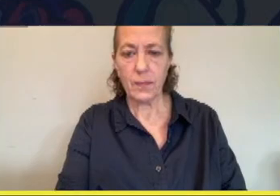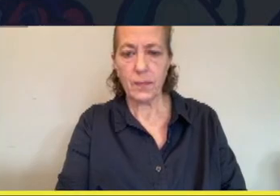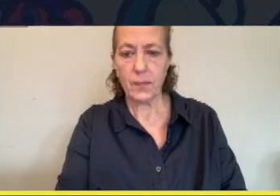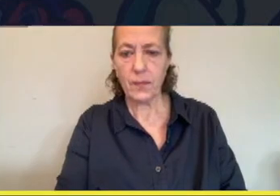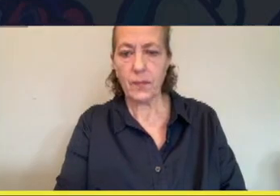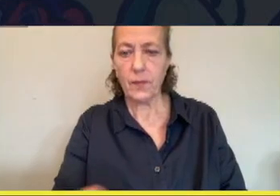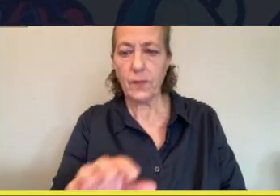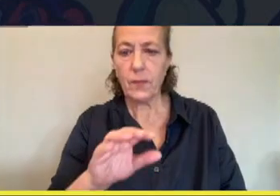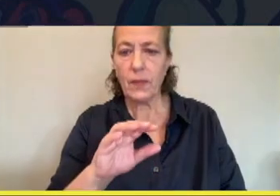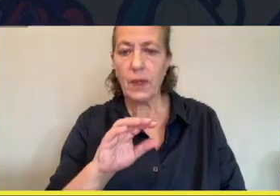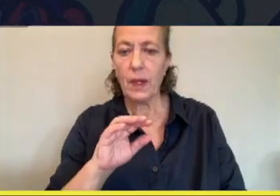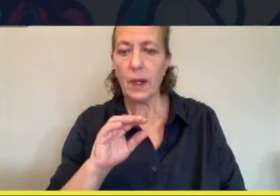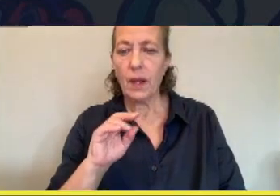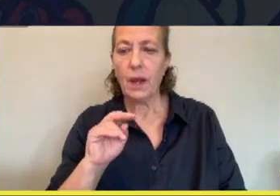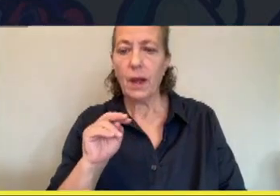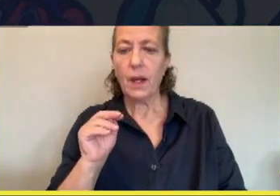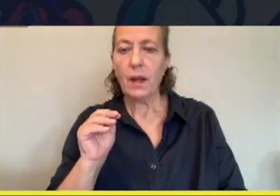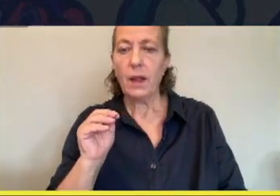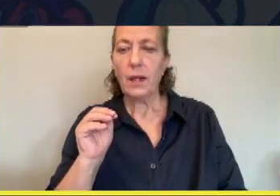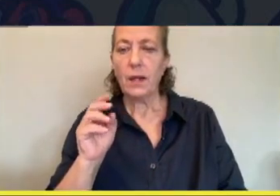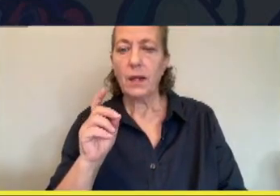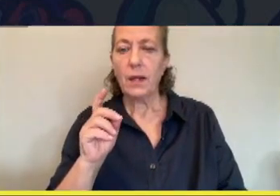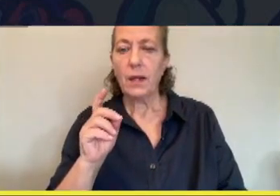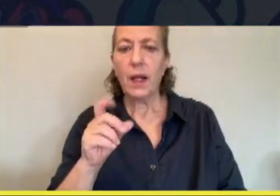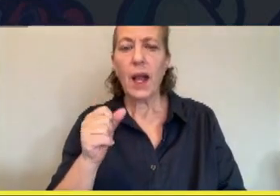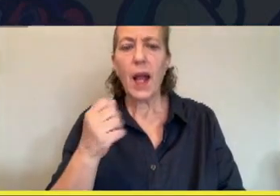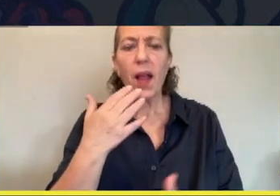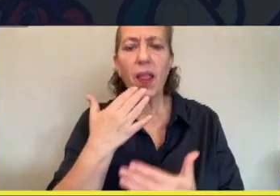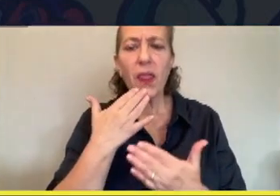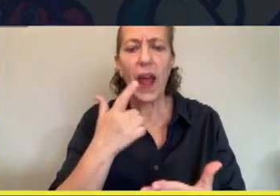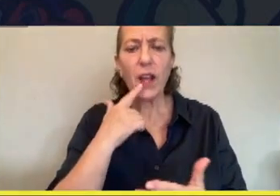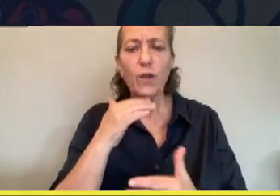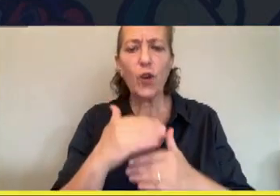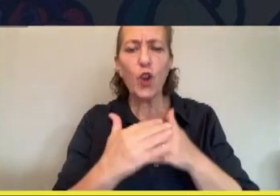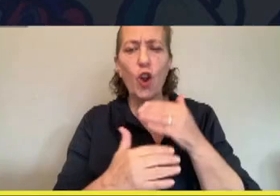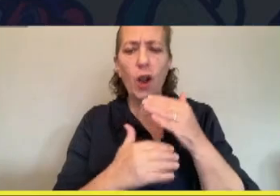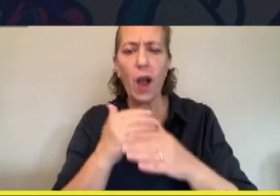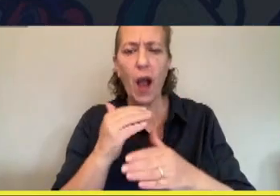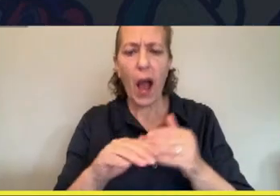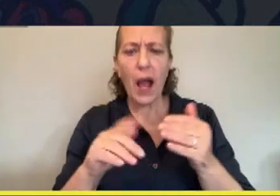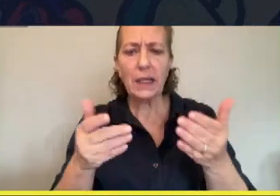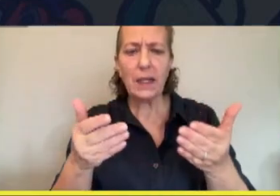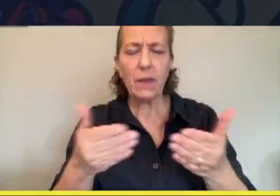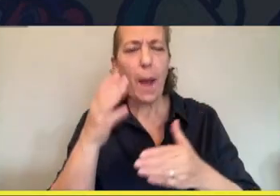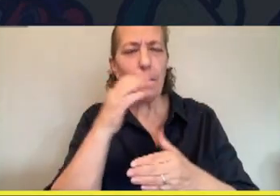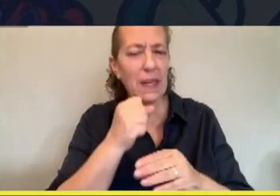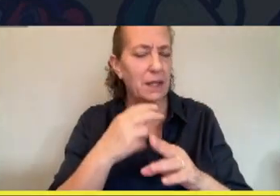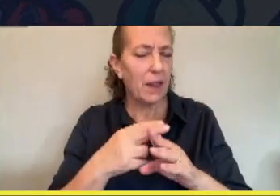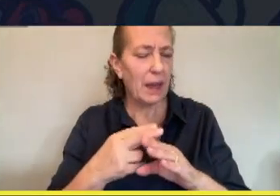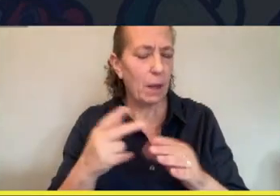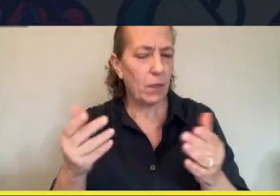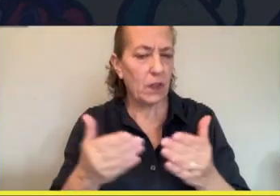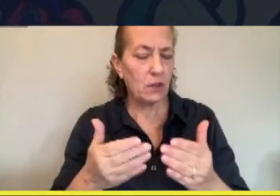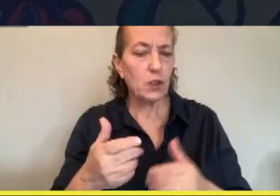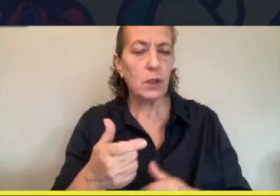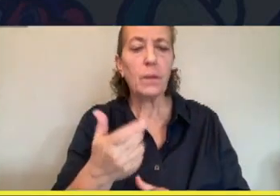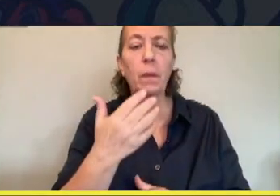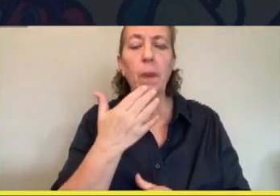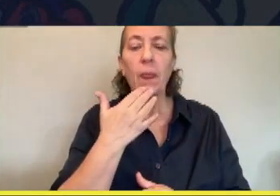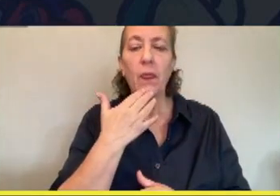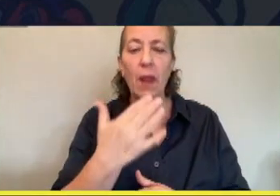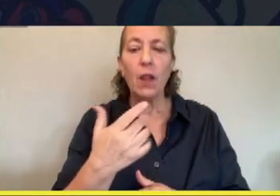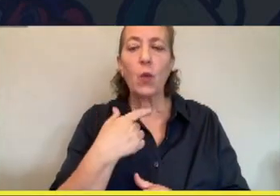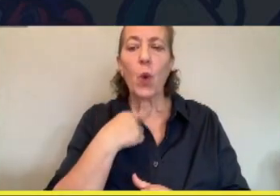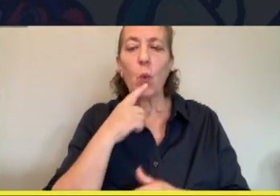Thank we you very bring- much, Health Affairs, for your kind invitation to present findings from our study where we examined delayed